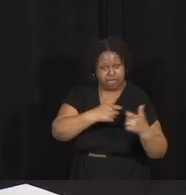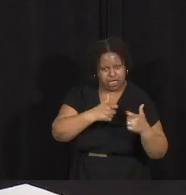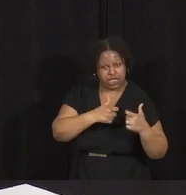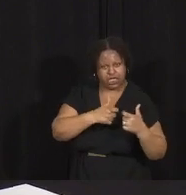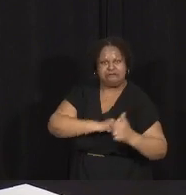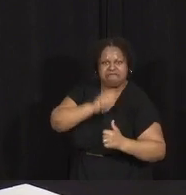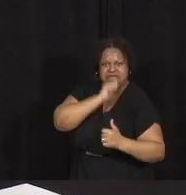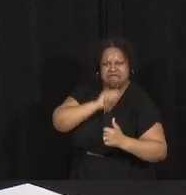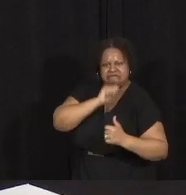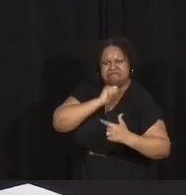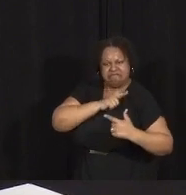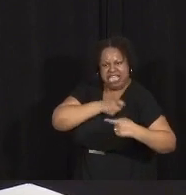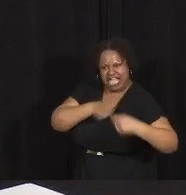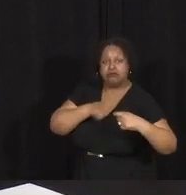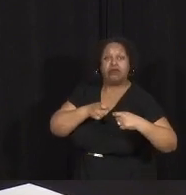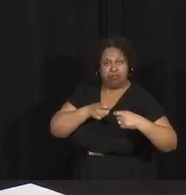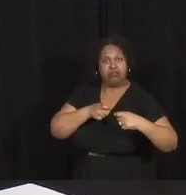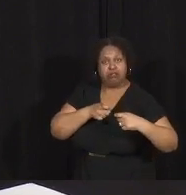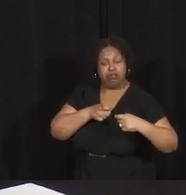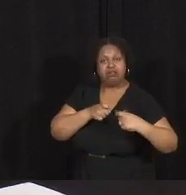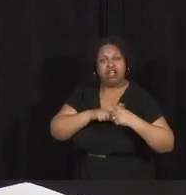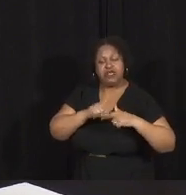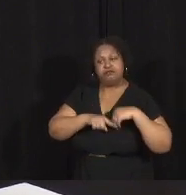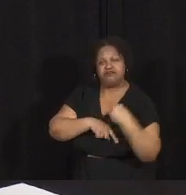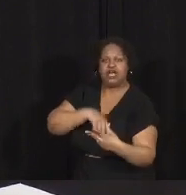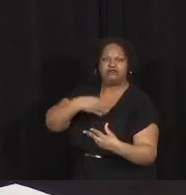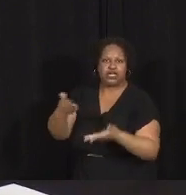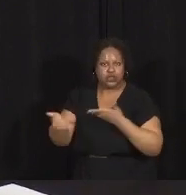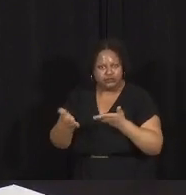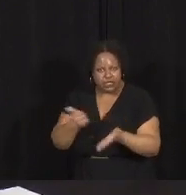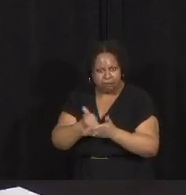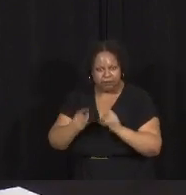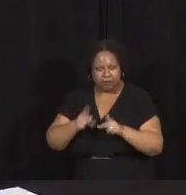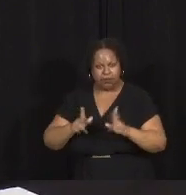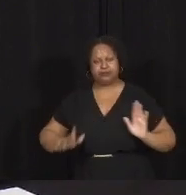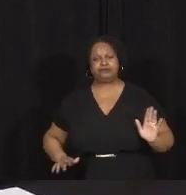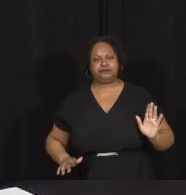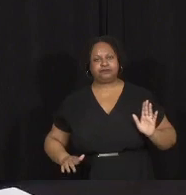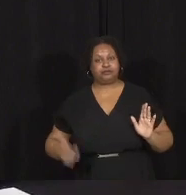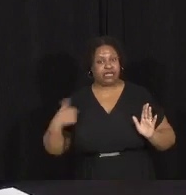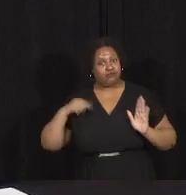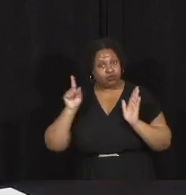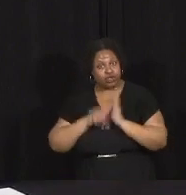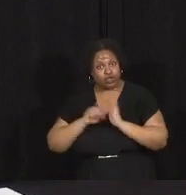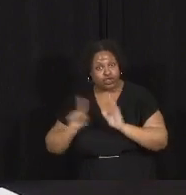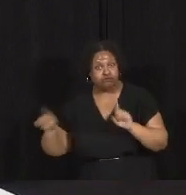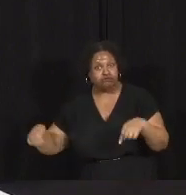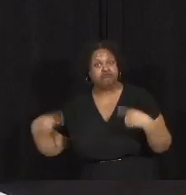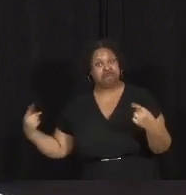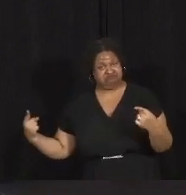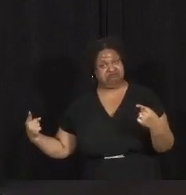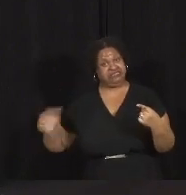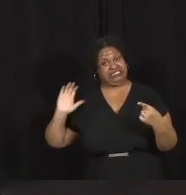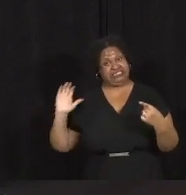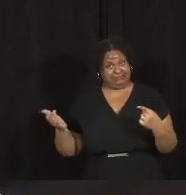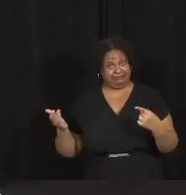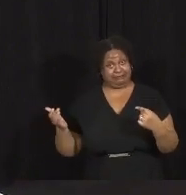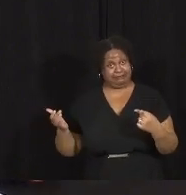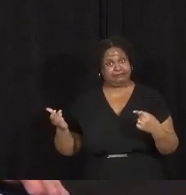important. There is convincing research that suggests that if you bear down